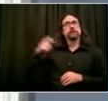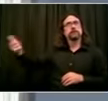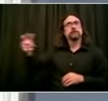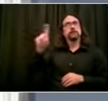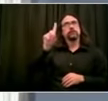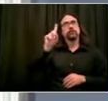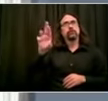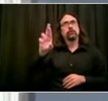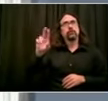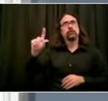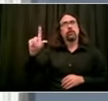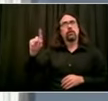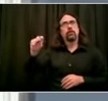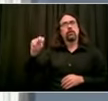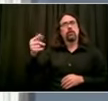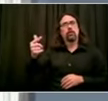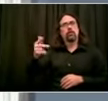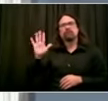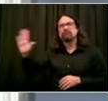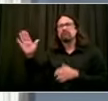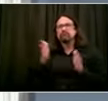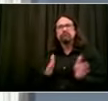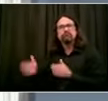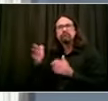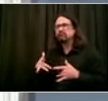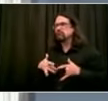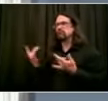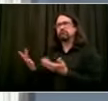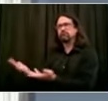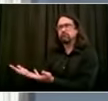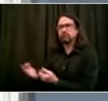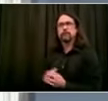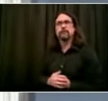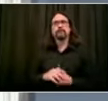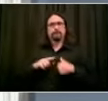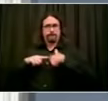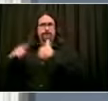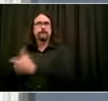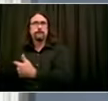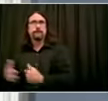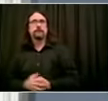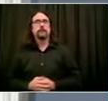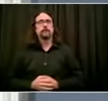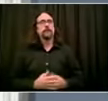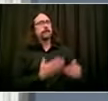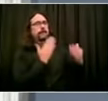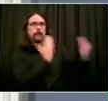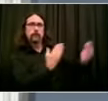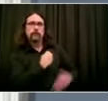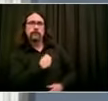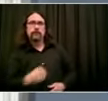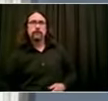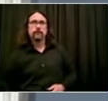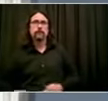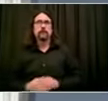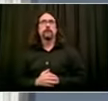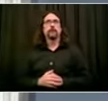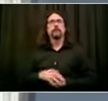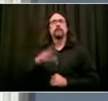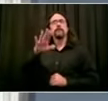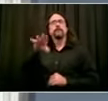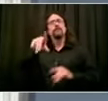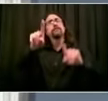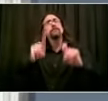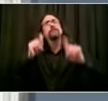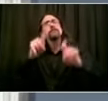into exactly where the coronavirus is, and it gives us an opportunity to intervene to stop its spread. Now, in New York